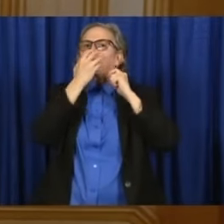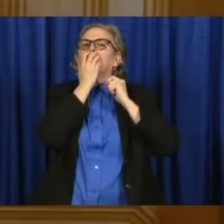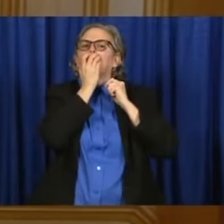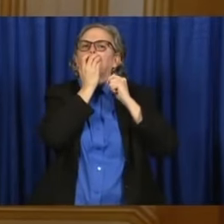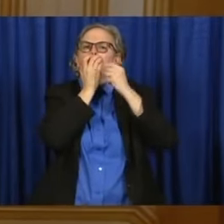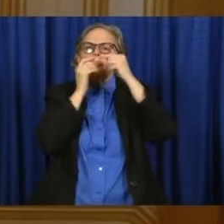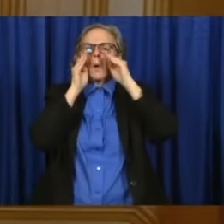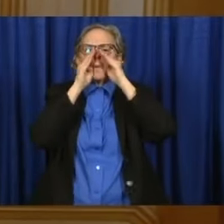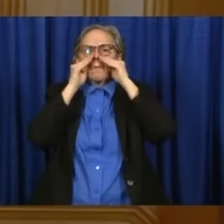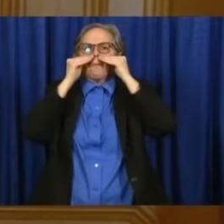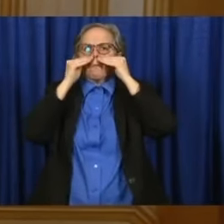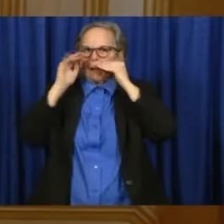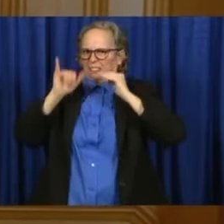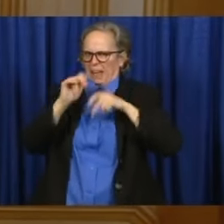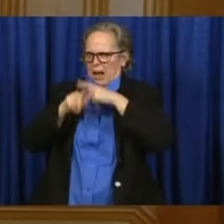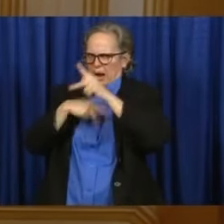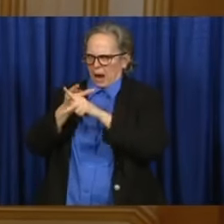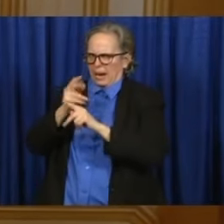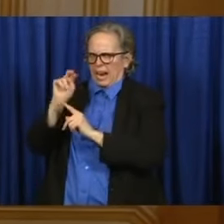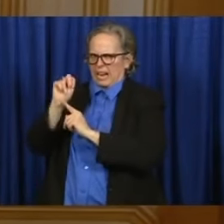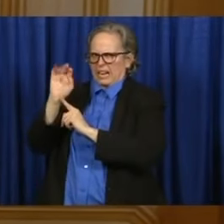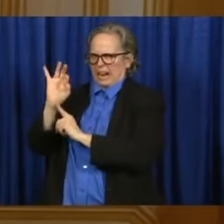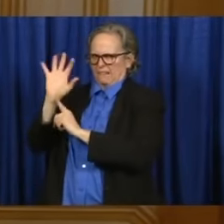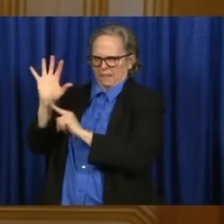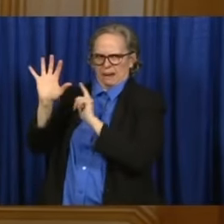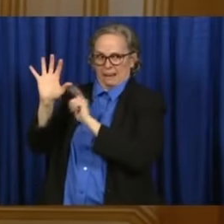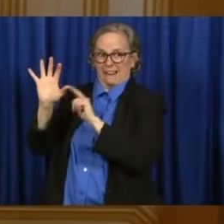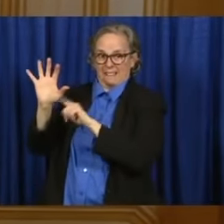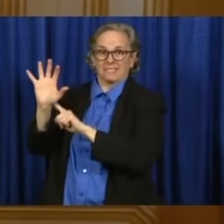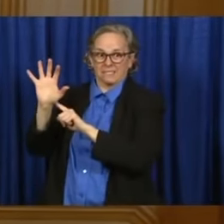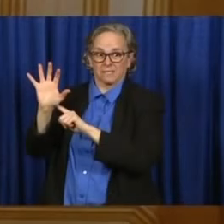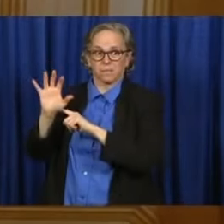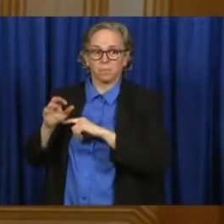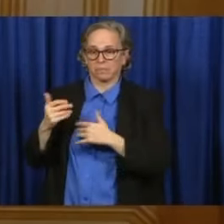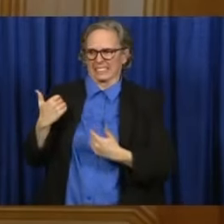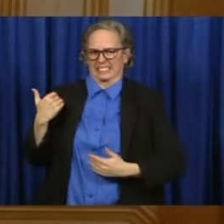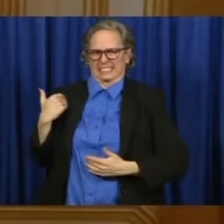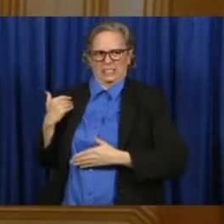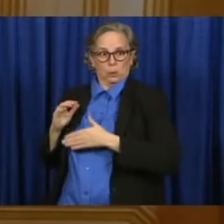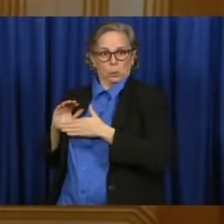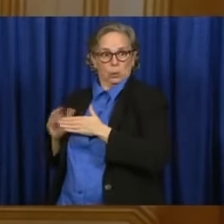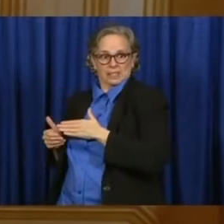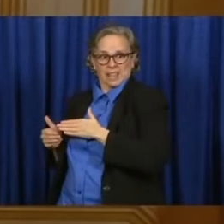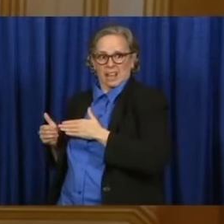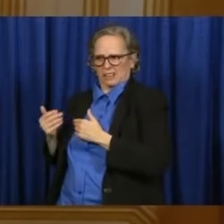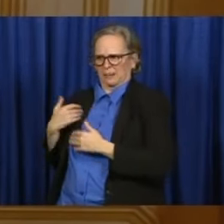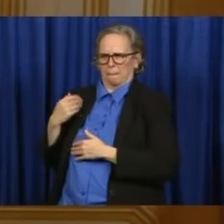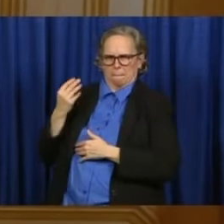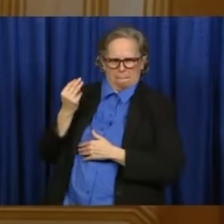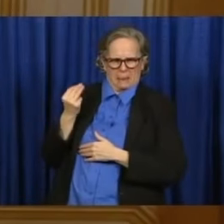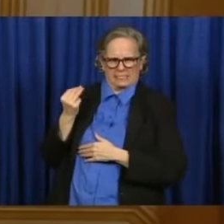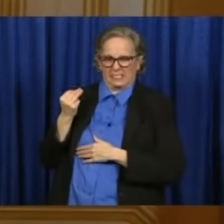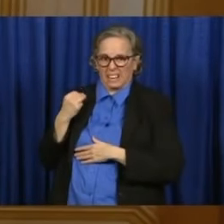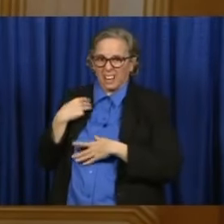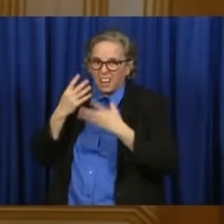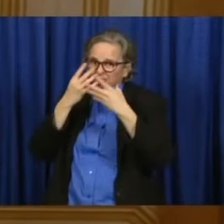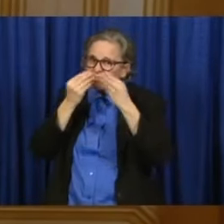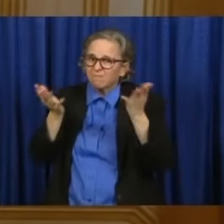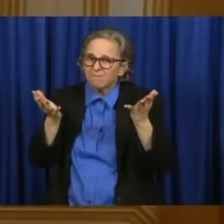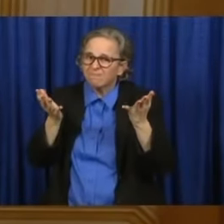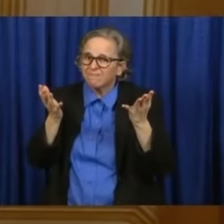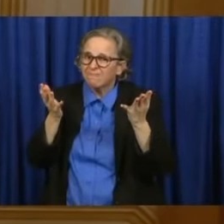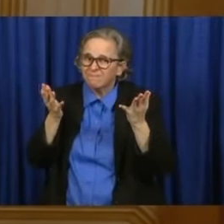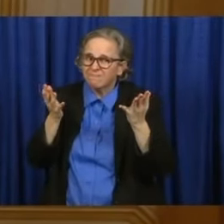as I shared with all of you over the weekend and then Monday as well, we had great